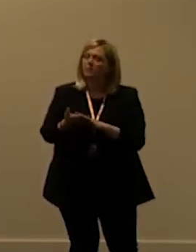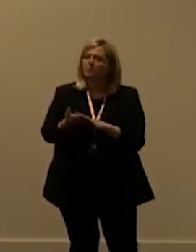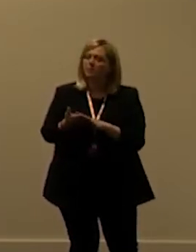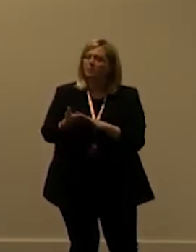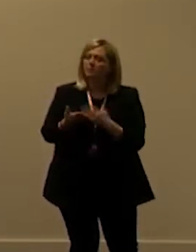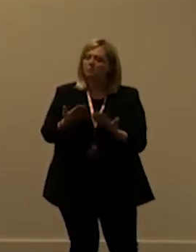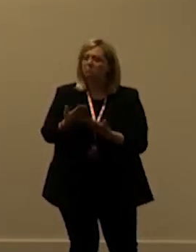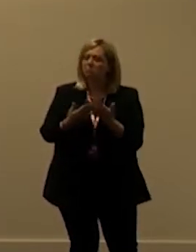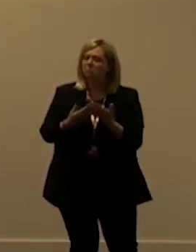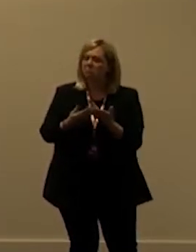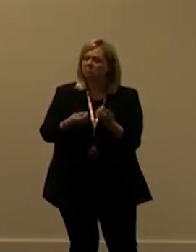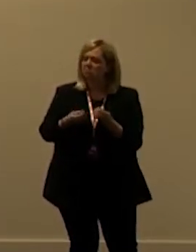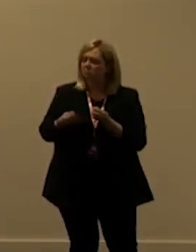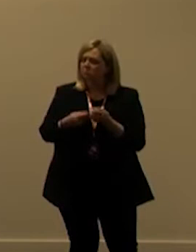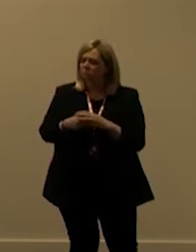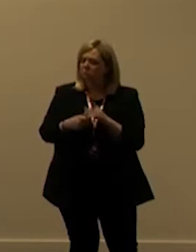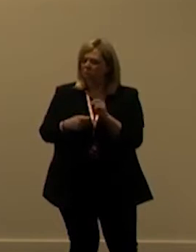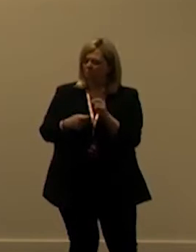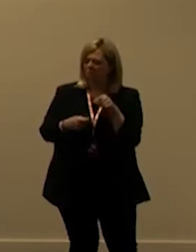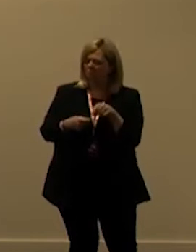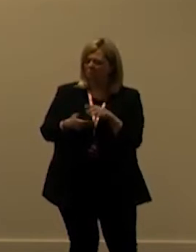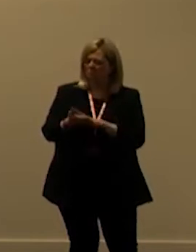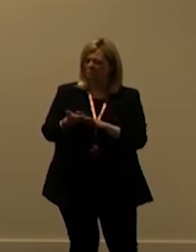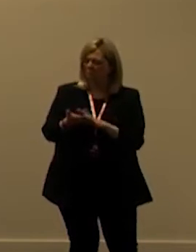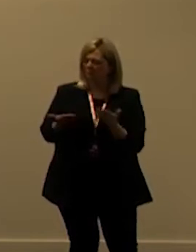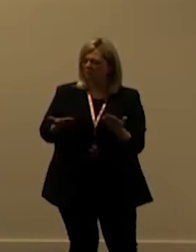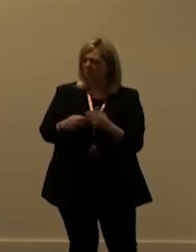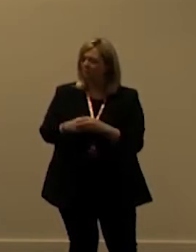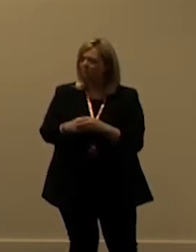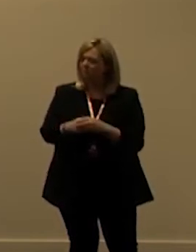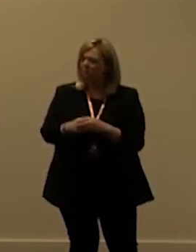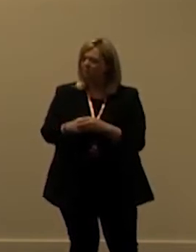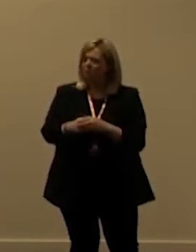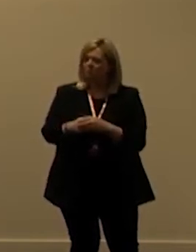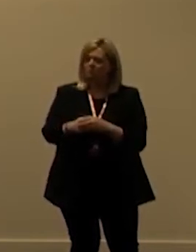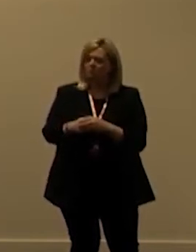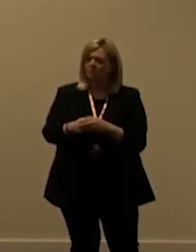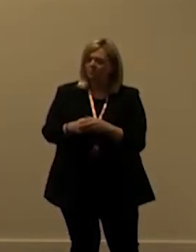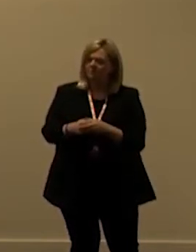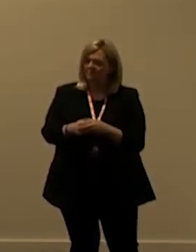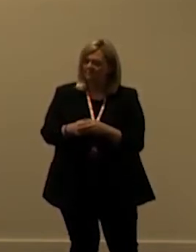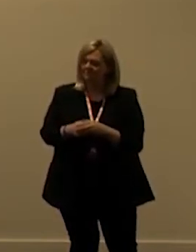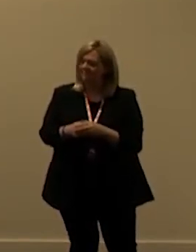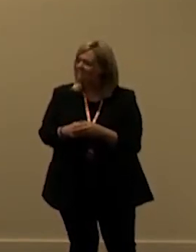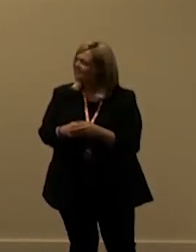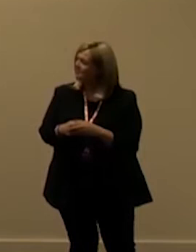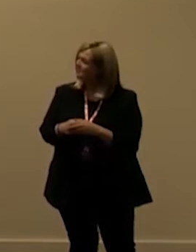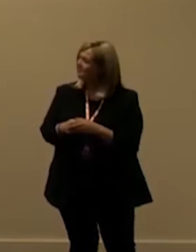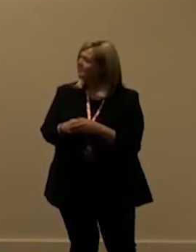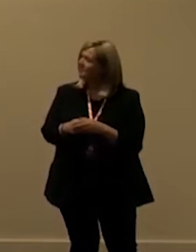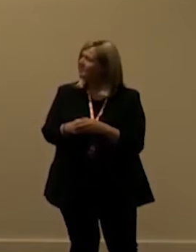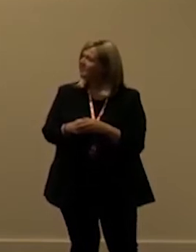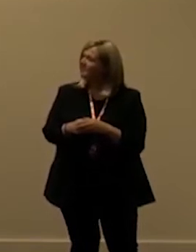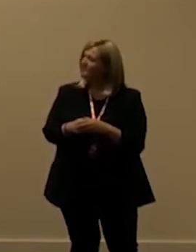configuration. And I'll talk through what does that actually look like in a bit, but it's declarative in nature. And I'll come to that one on the next slide. What does declarative